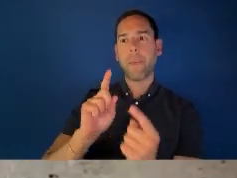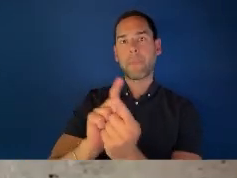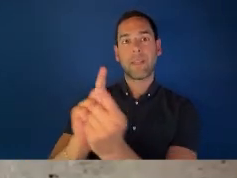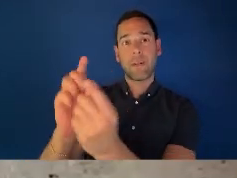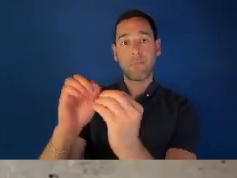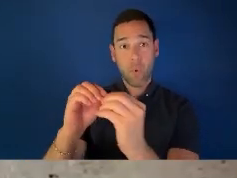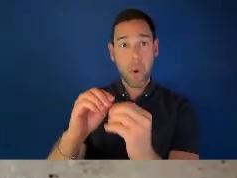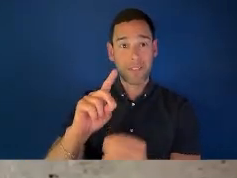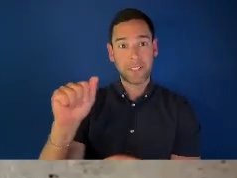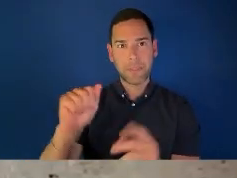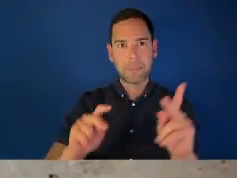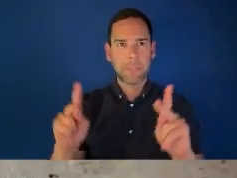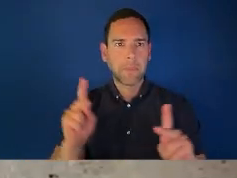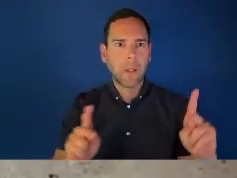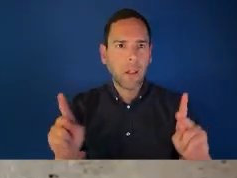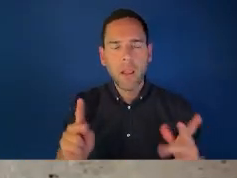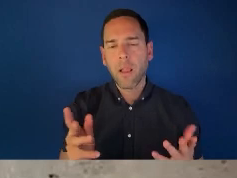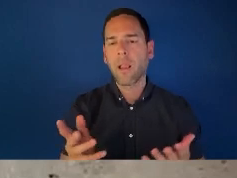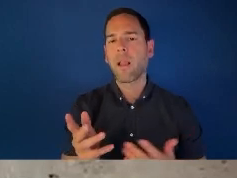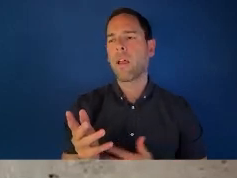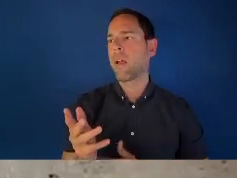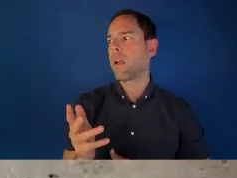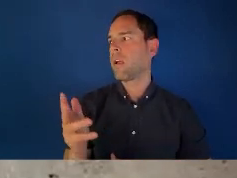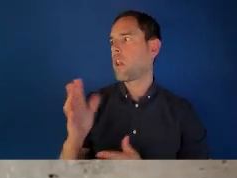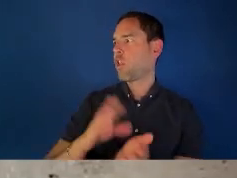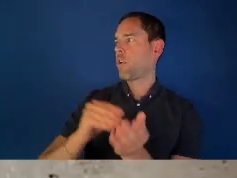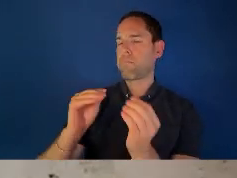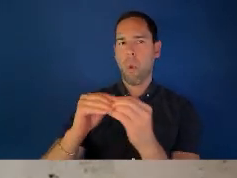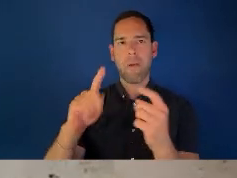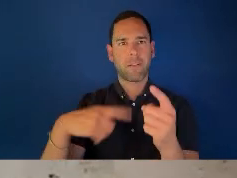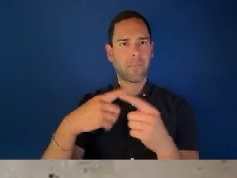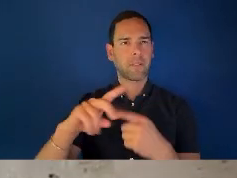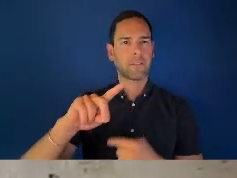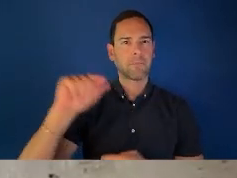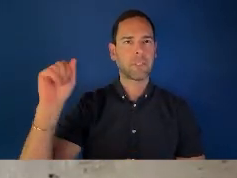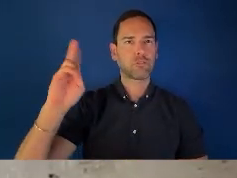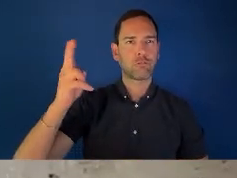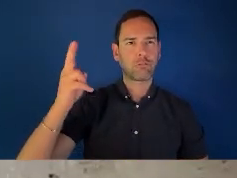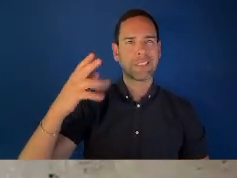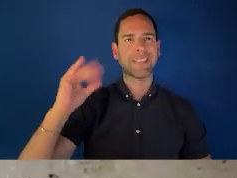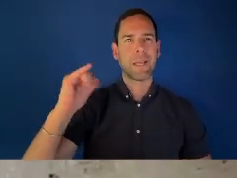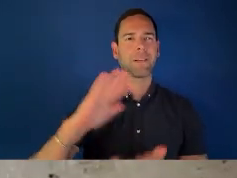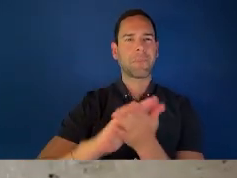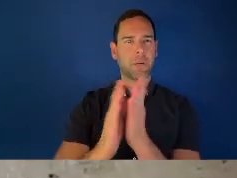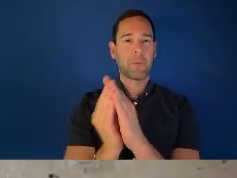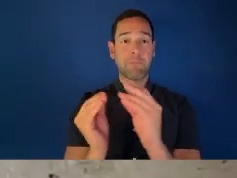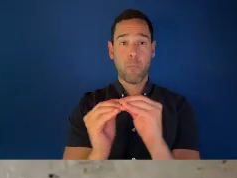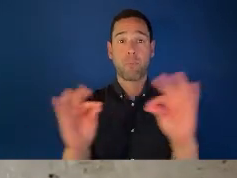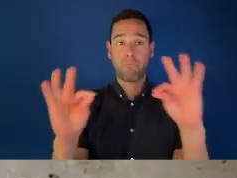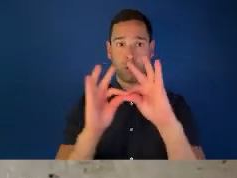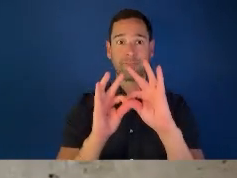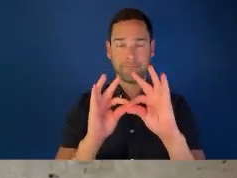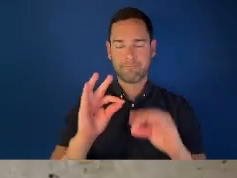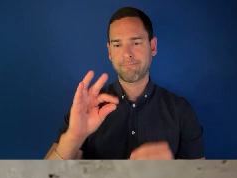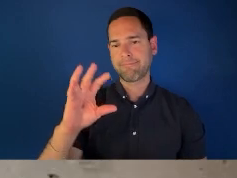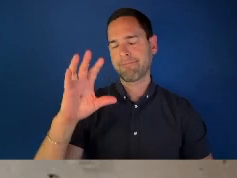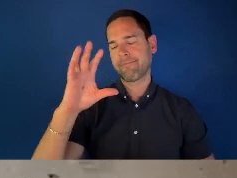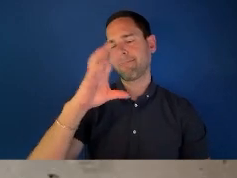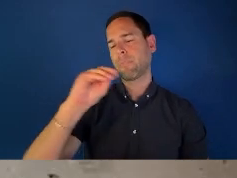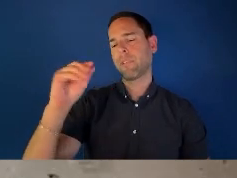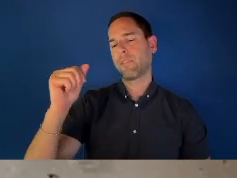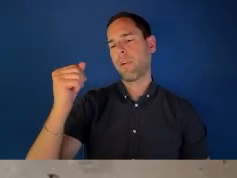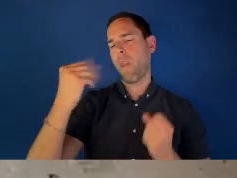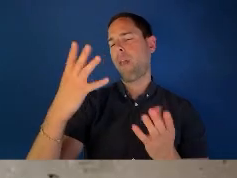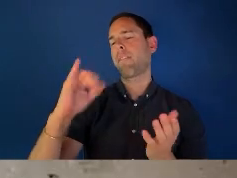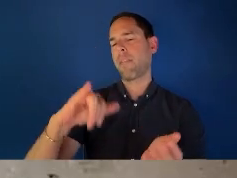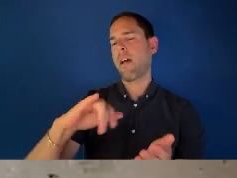other people and also, like, feeling connected to other people. I mean, I spent a lot of my, I